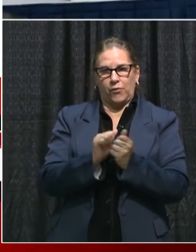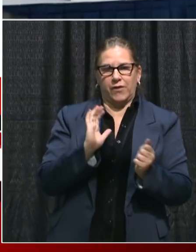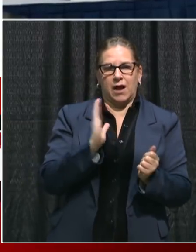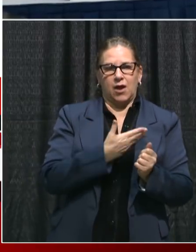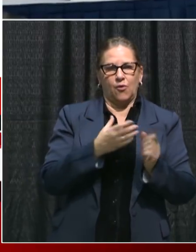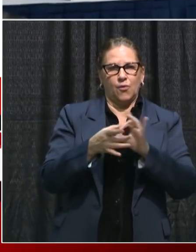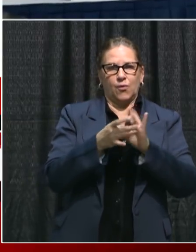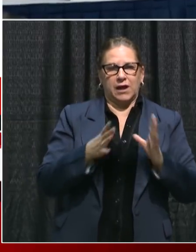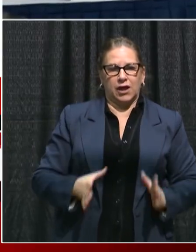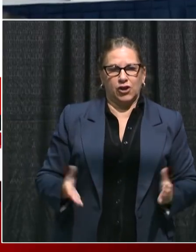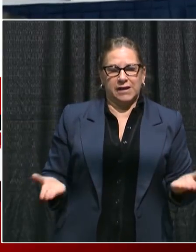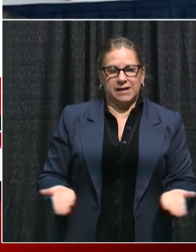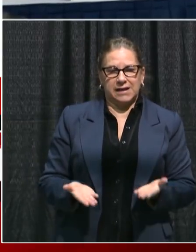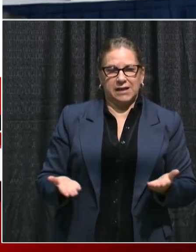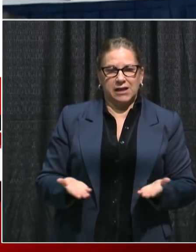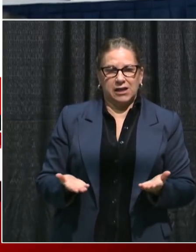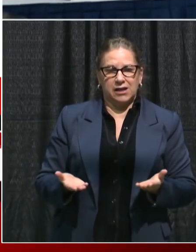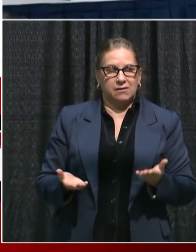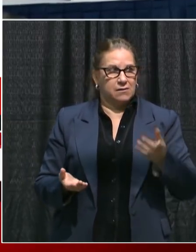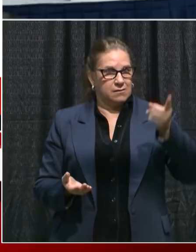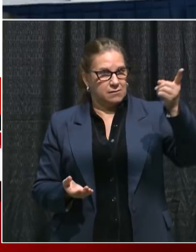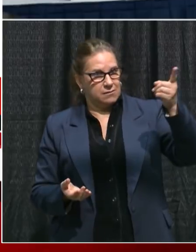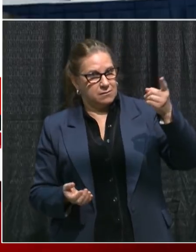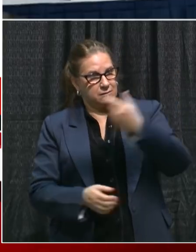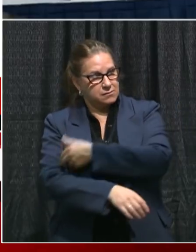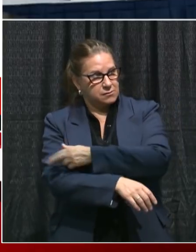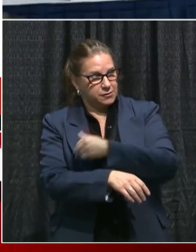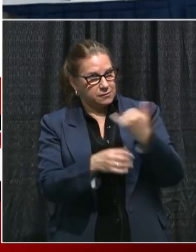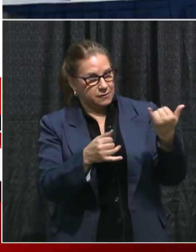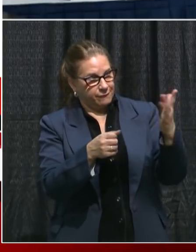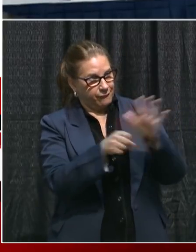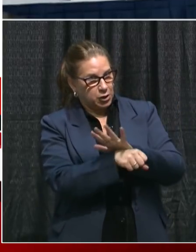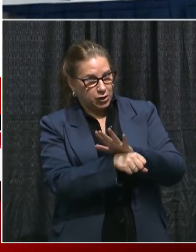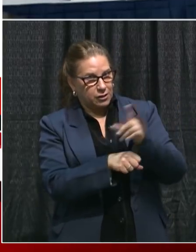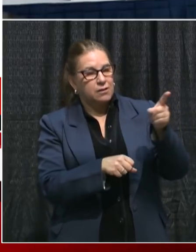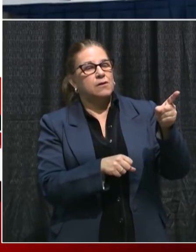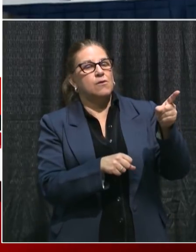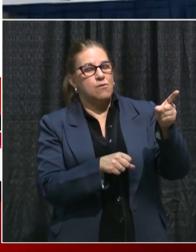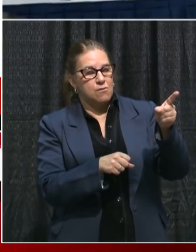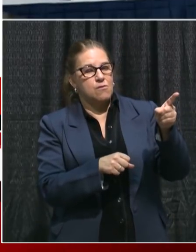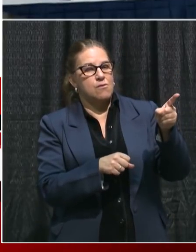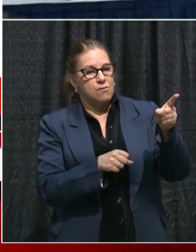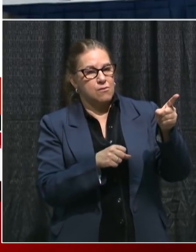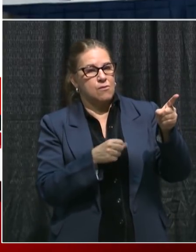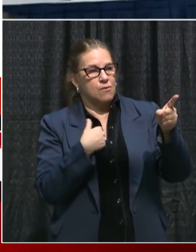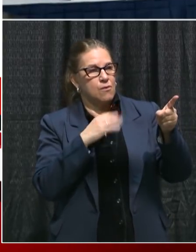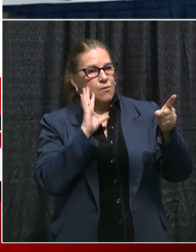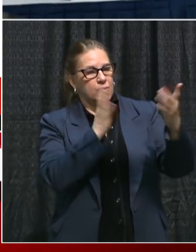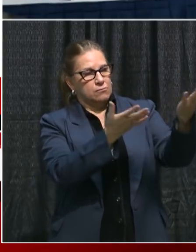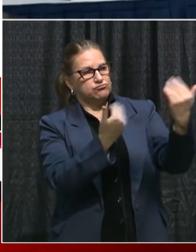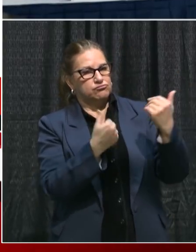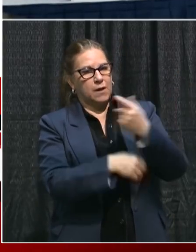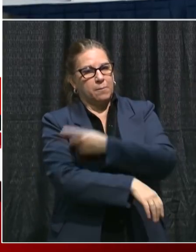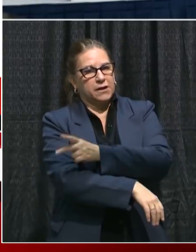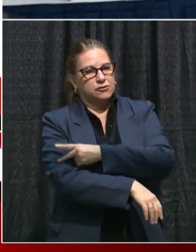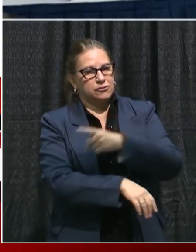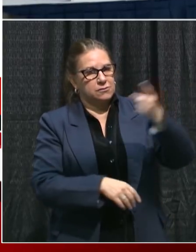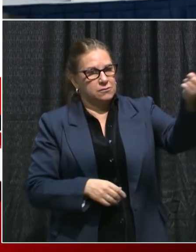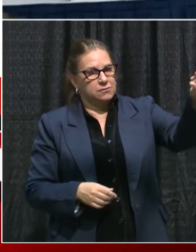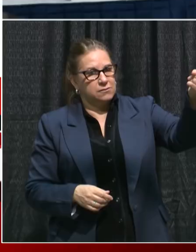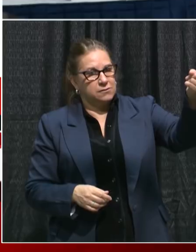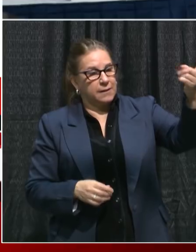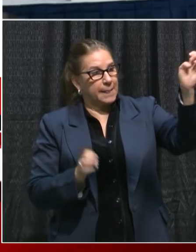to capacities inside the hospitals, and then we would take patients from the hospitals as they came into the emergency room or into the